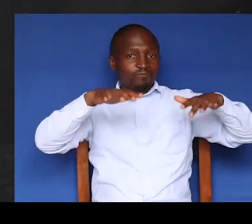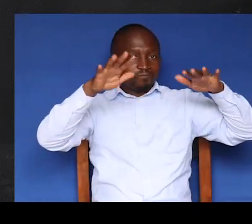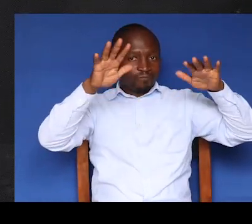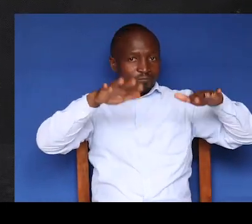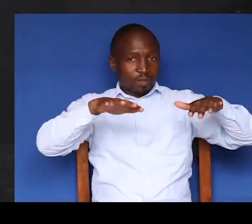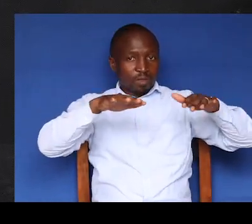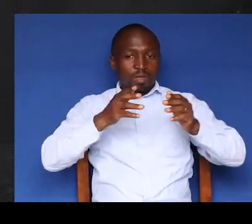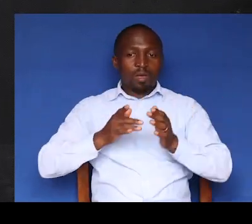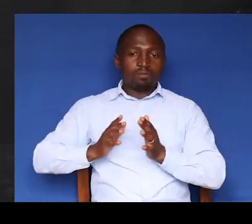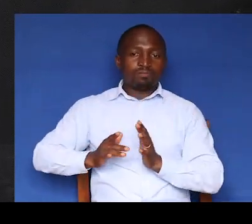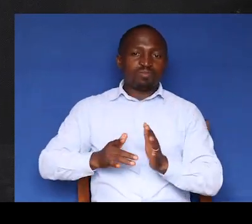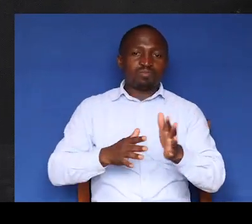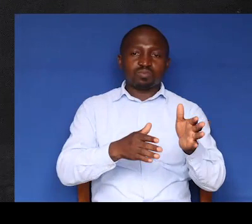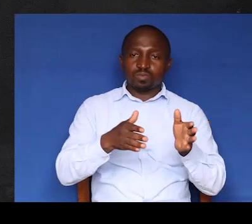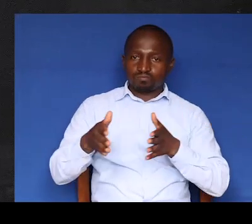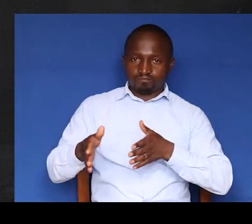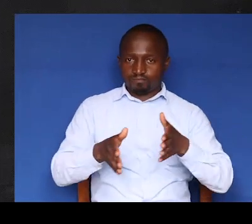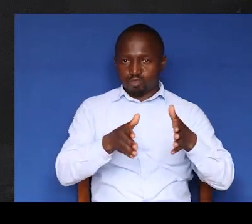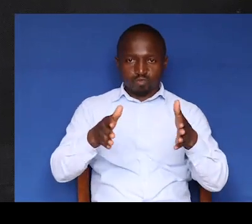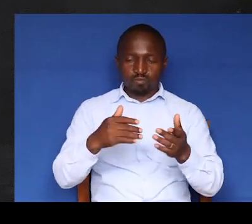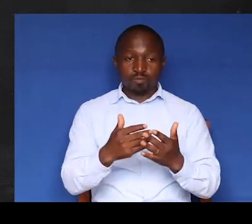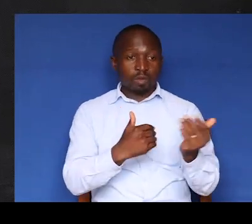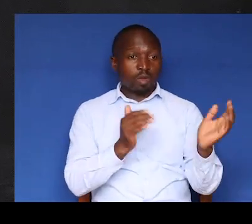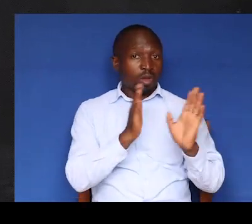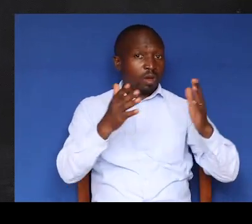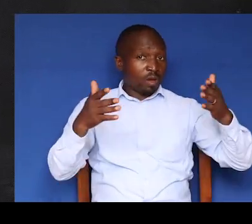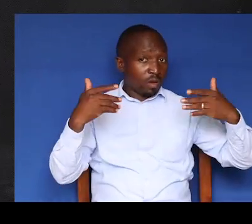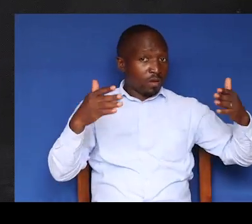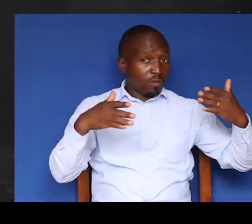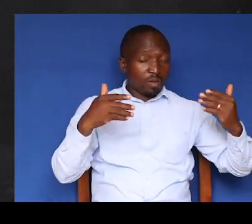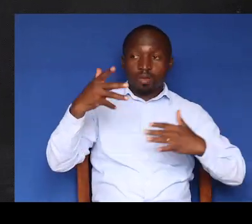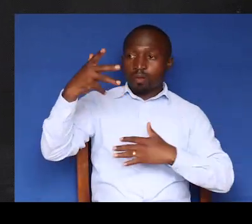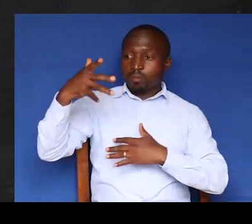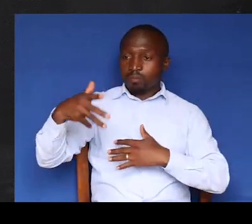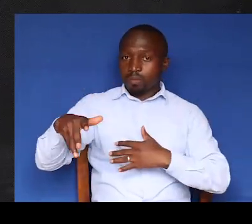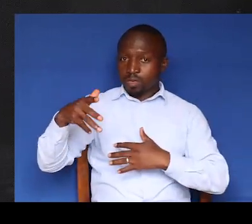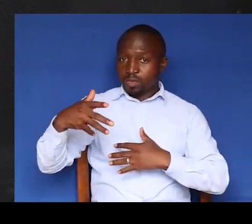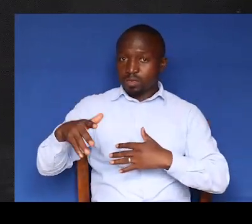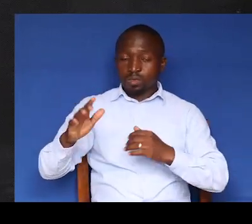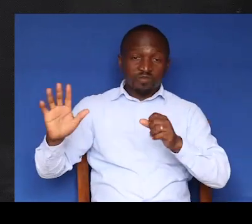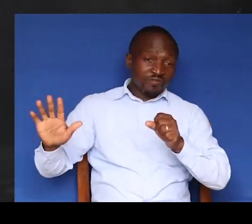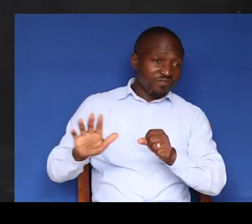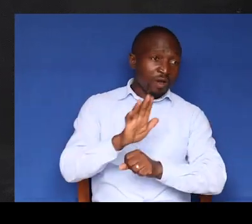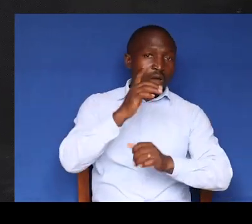Thus, pertaining to the nature of climate, rivers flood in winter